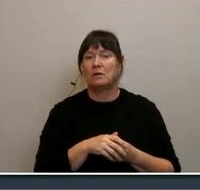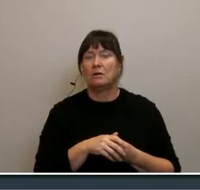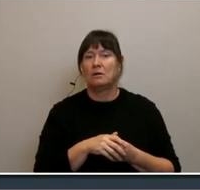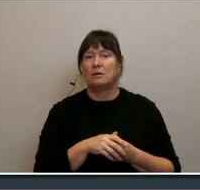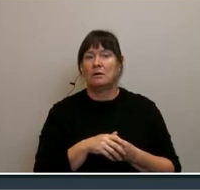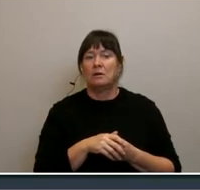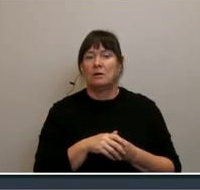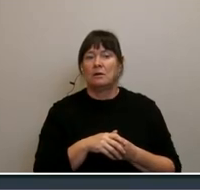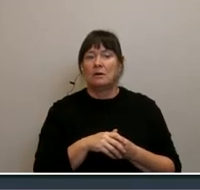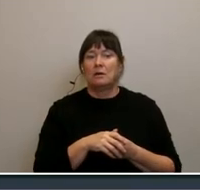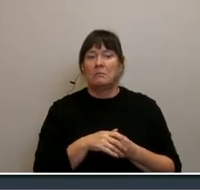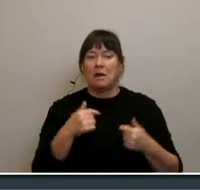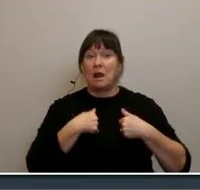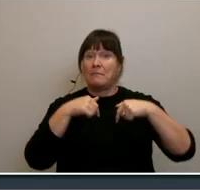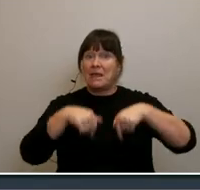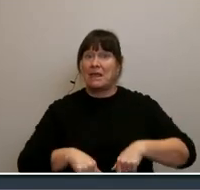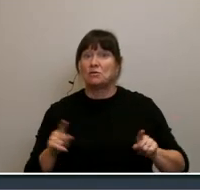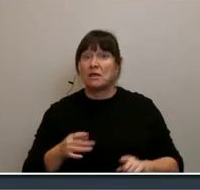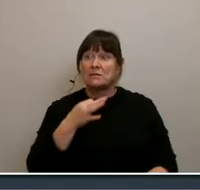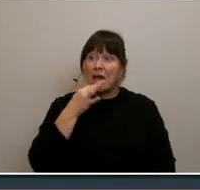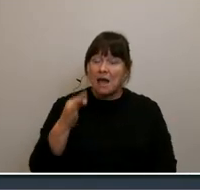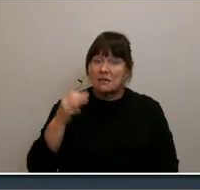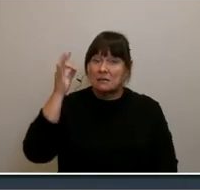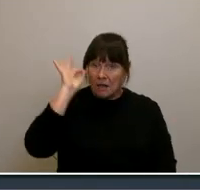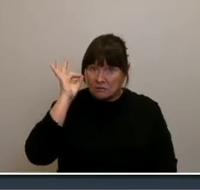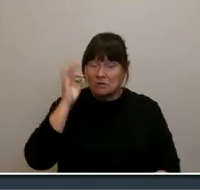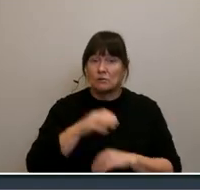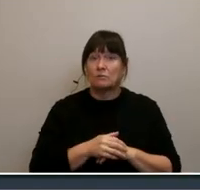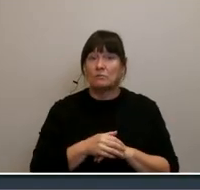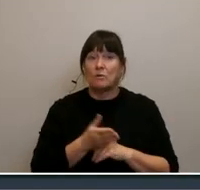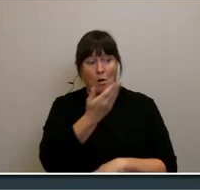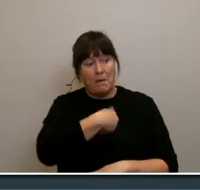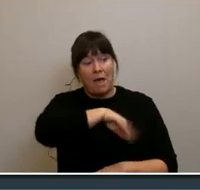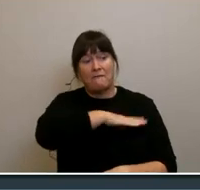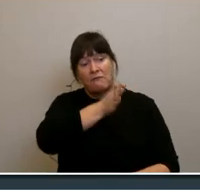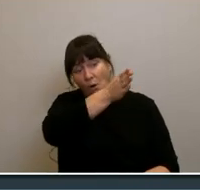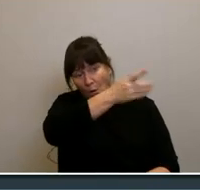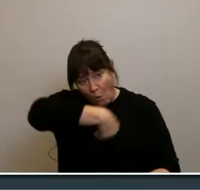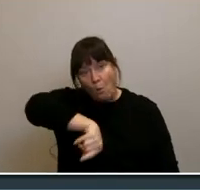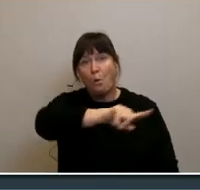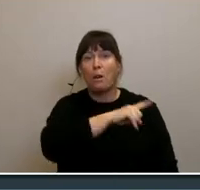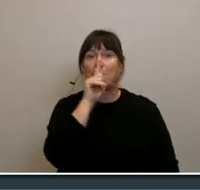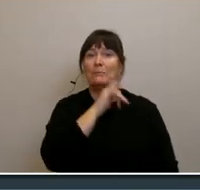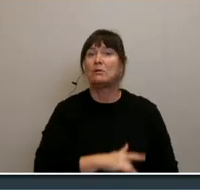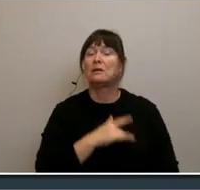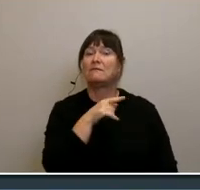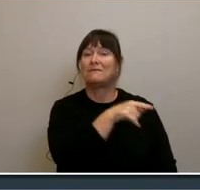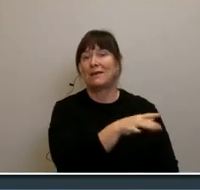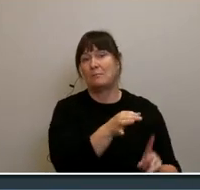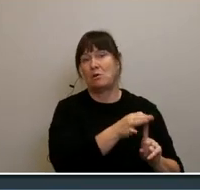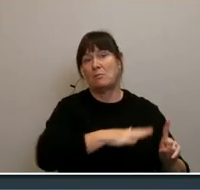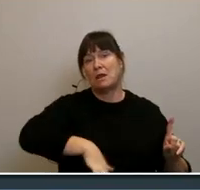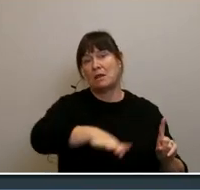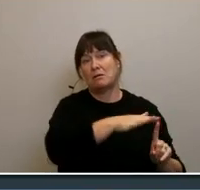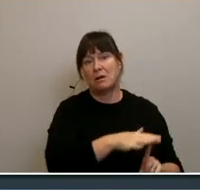my presence here today is to ask this council, on behalf of all the residents of Puramai,